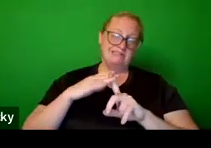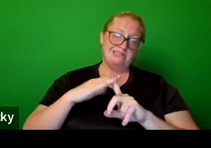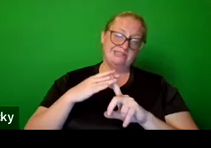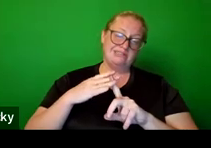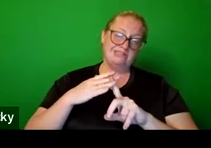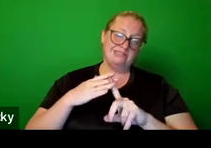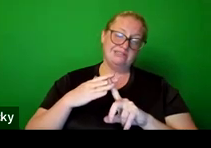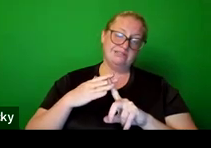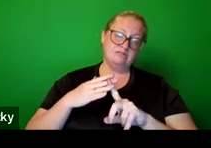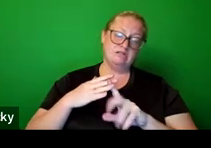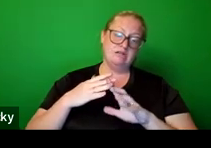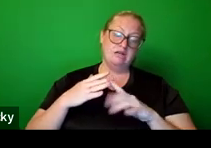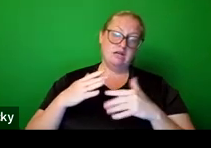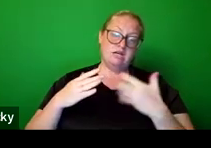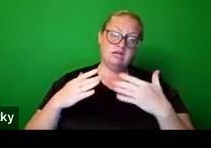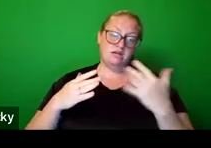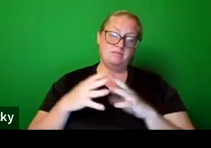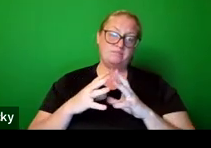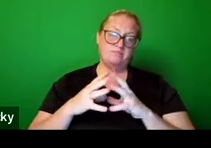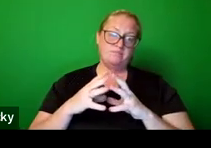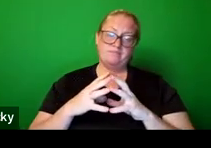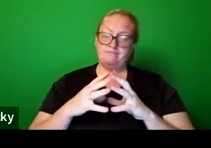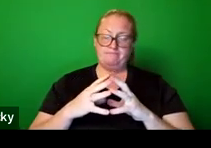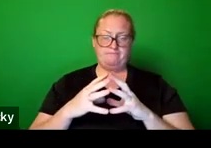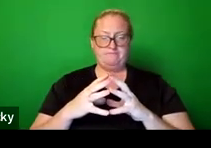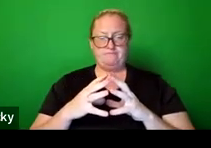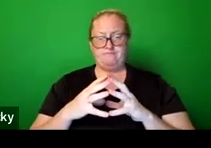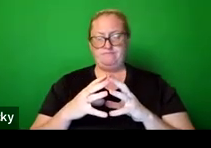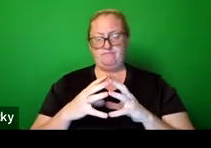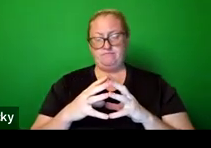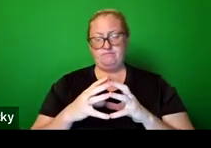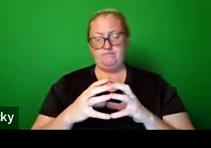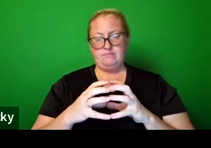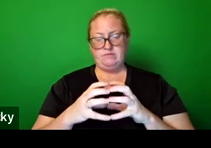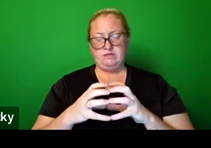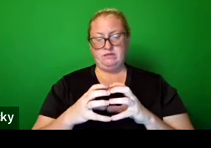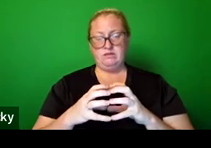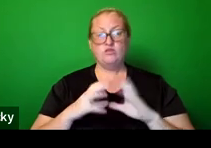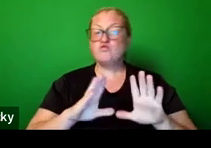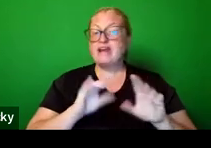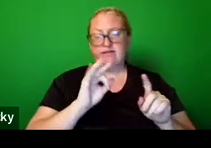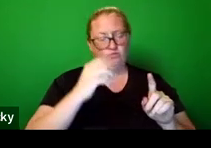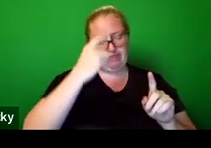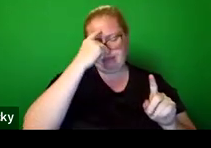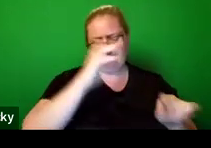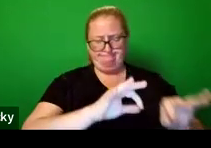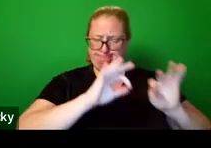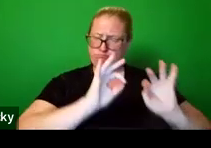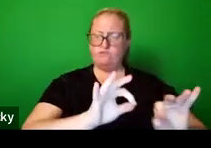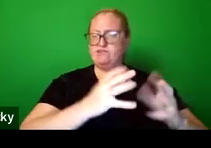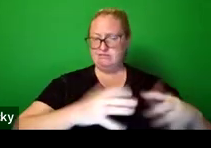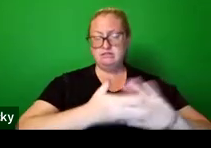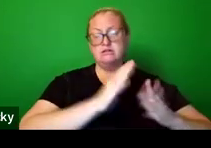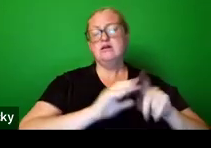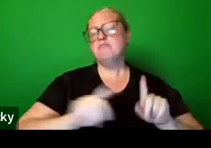initially said this is something we were going to do, and I mean, great if it's like, this is so excellent, no one even needs to look at it. I do think, Superintendent Wayne, if